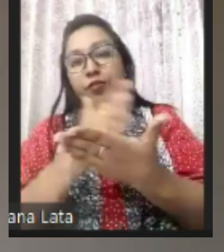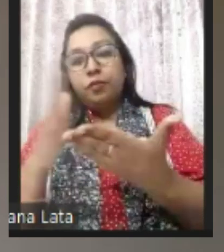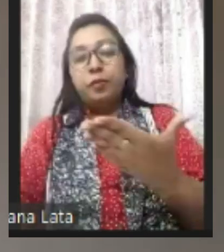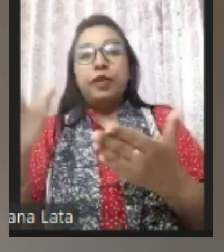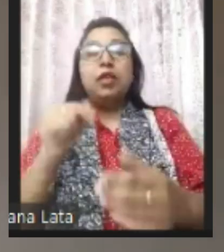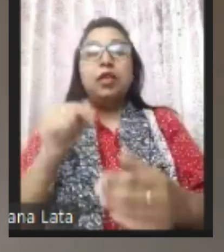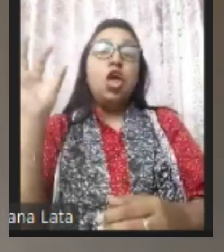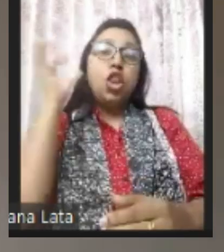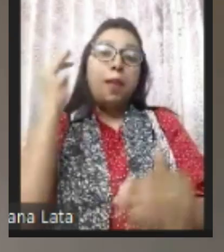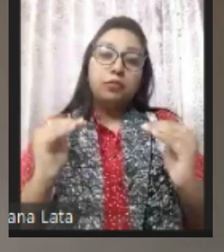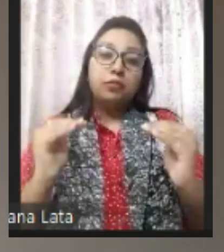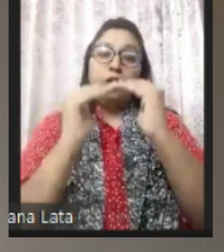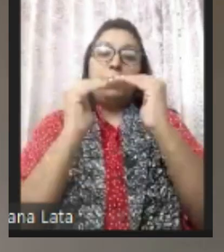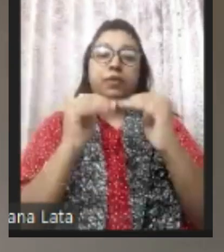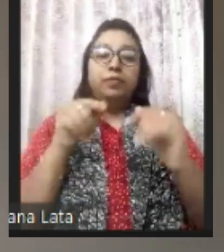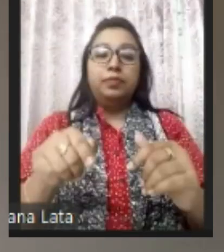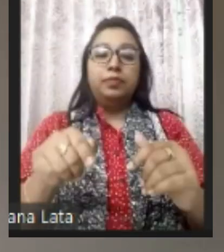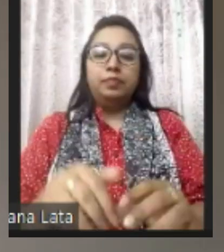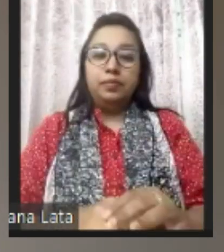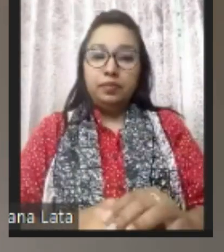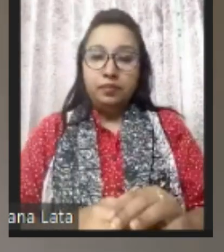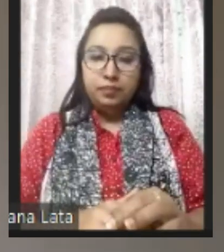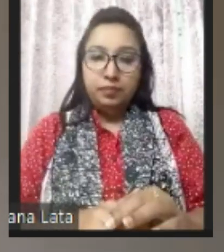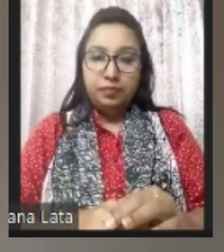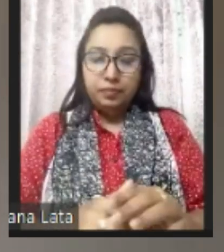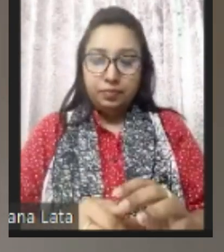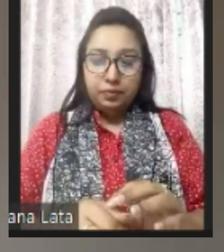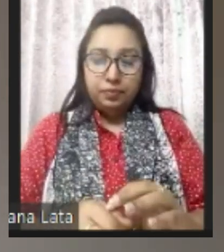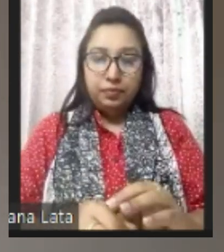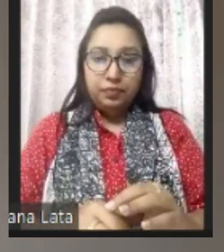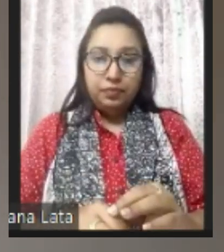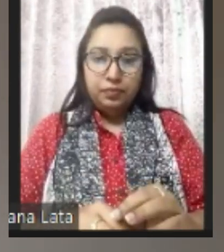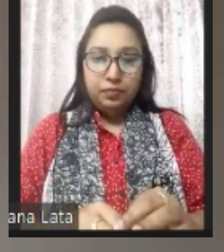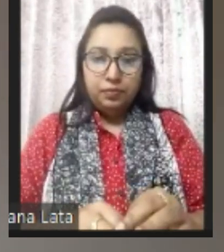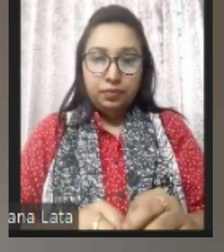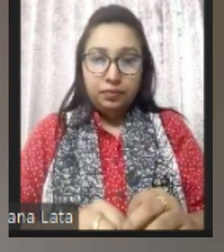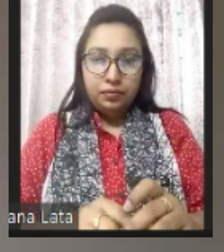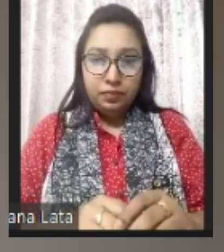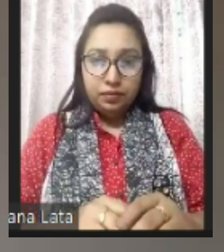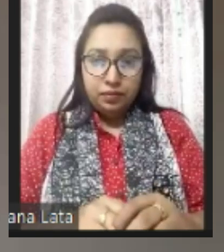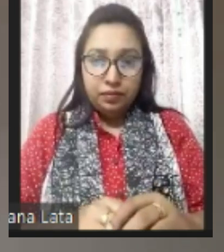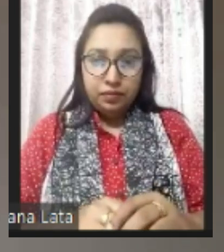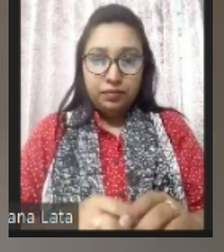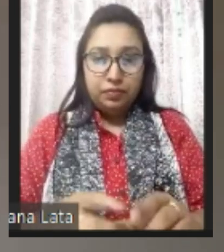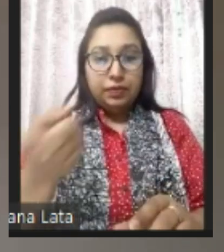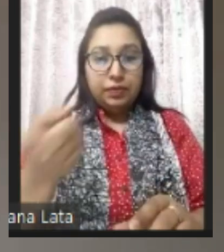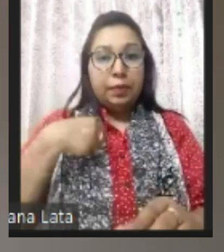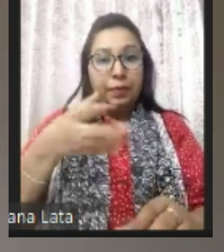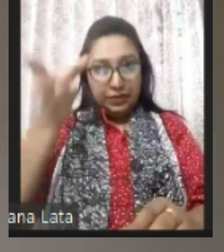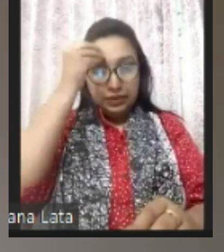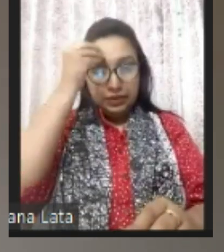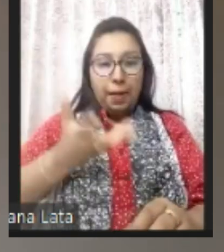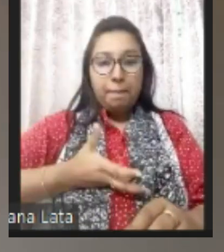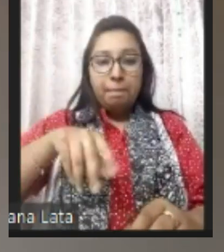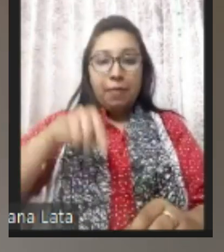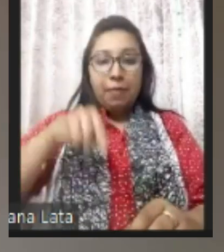a significant part of a population. We've already heard that Bangladesh was very early